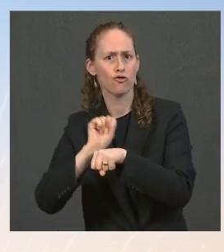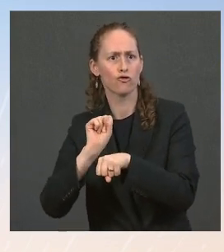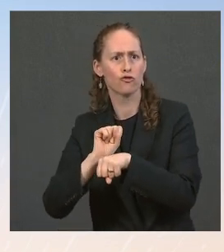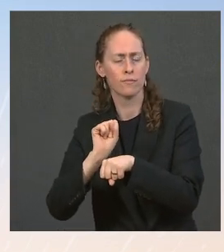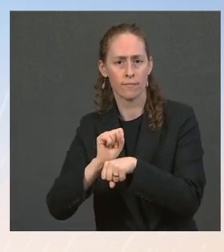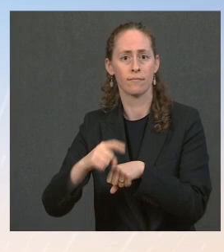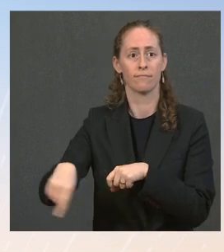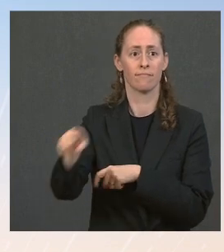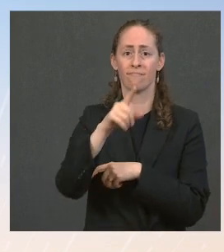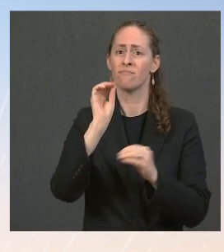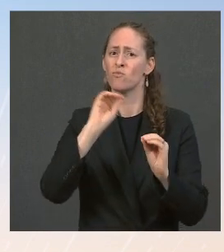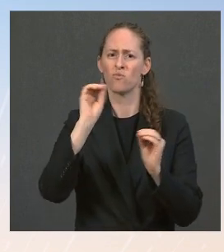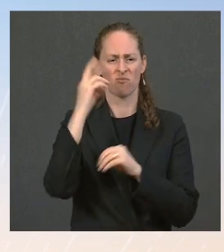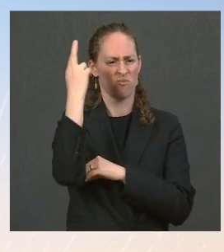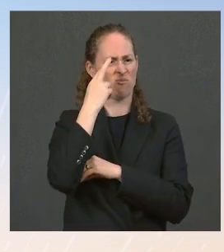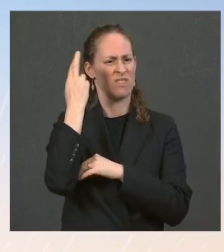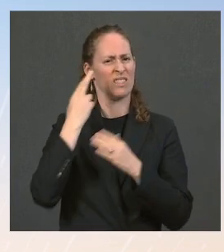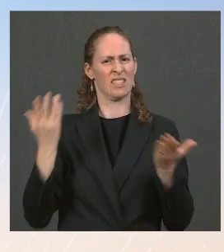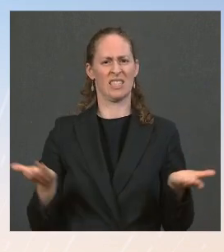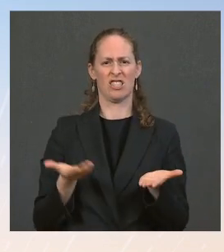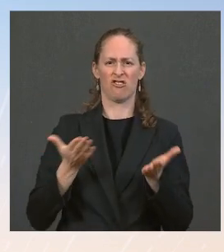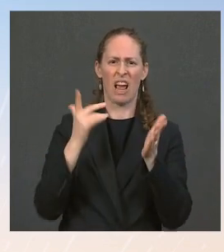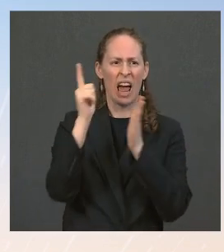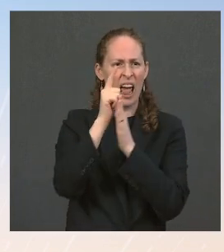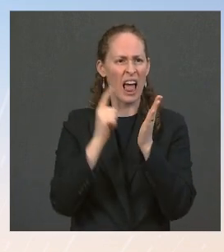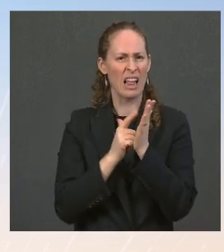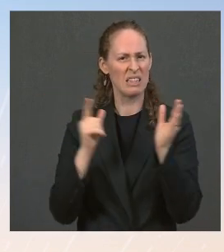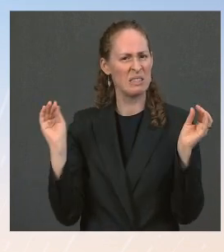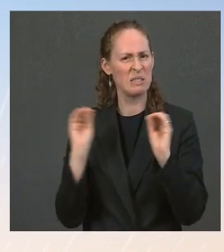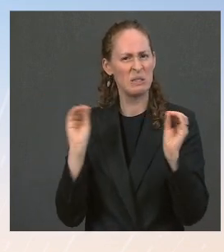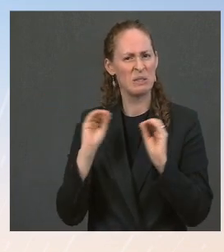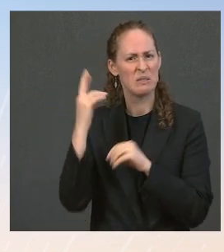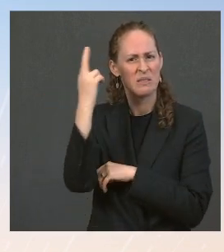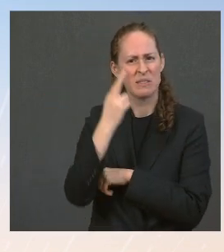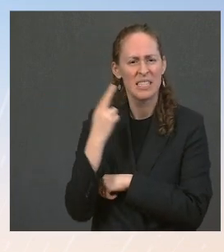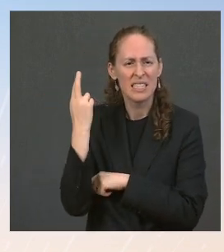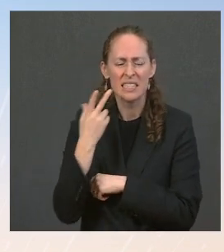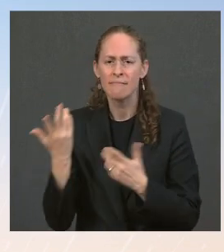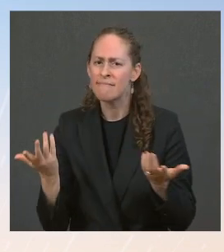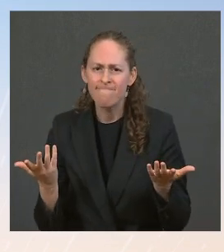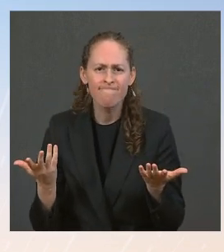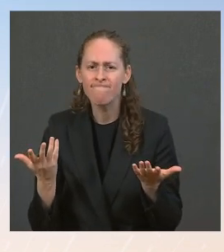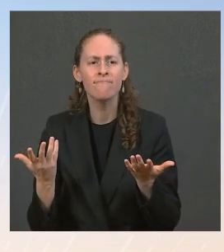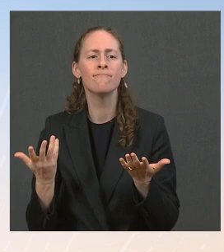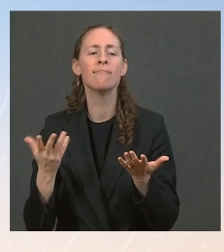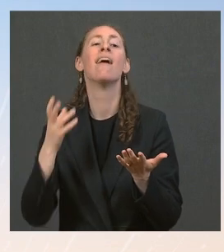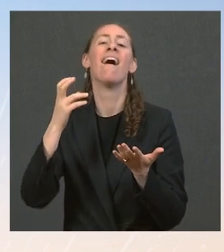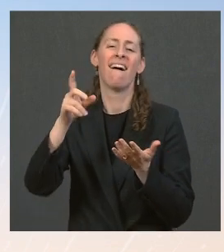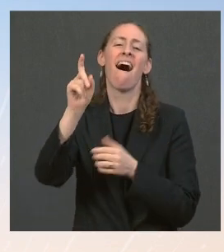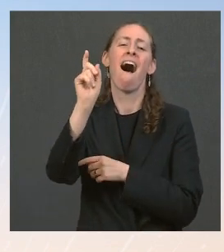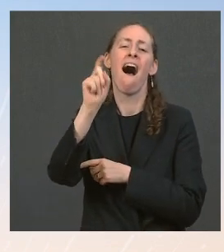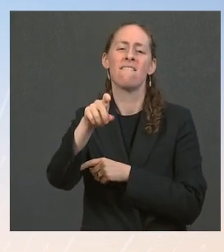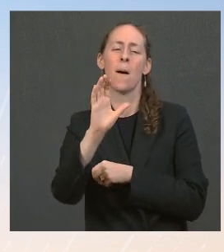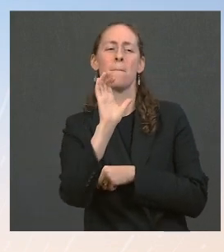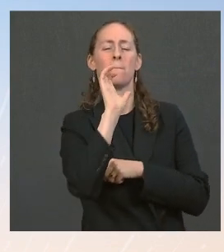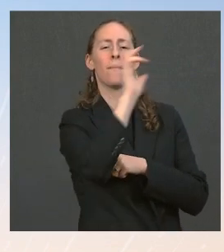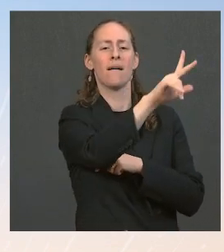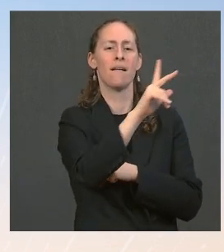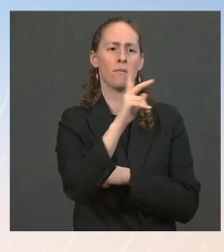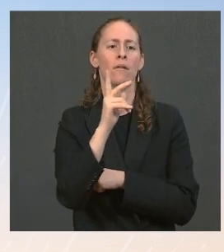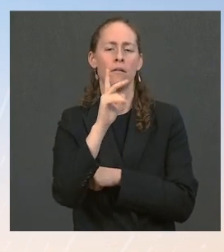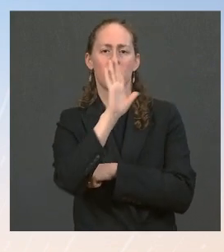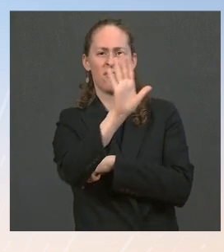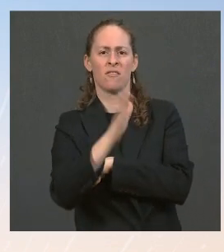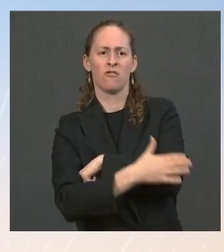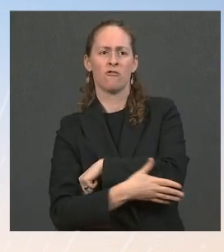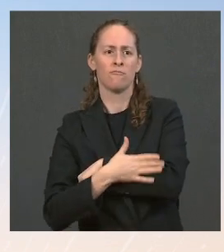remain, are placed in either in a form of removal proceedings. And individuals who are not immediately removed are either placed